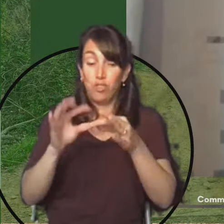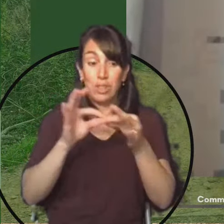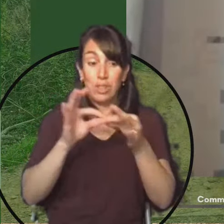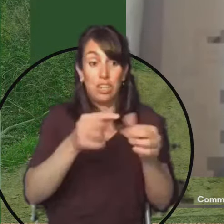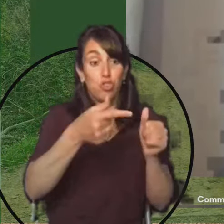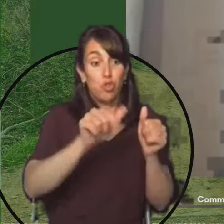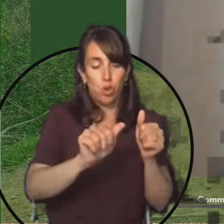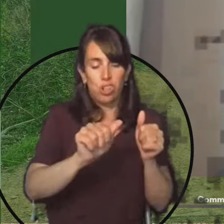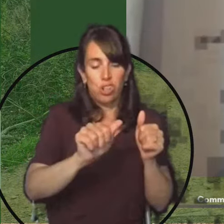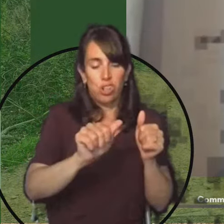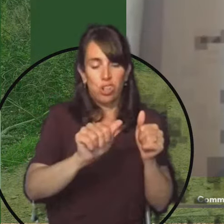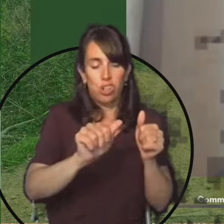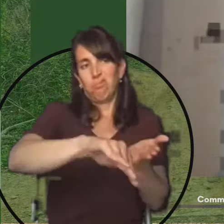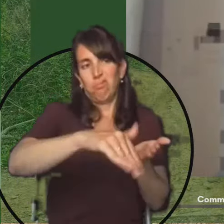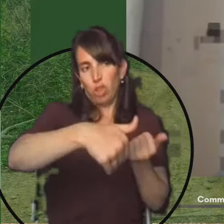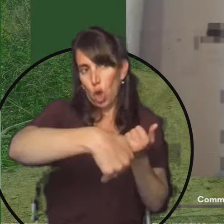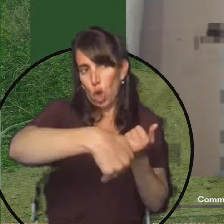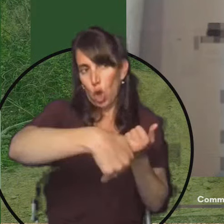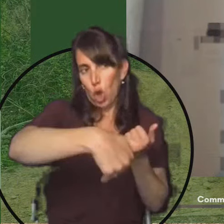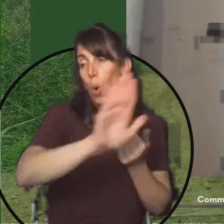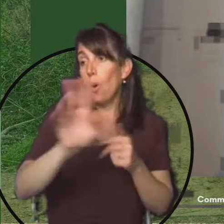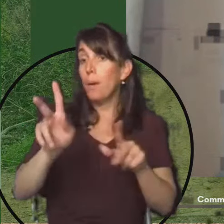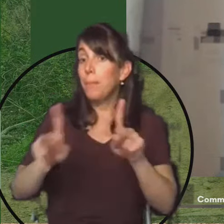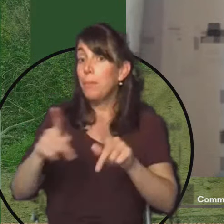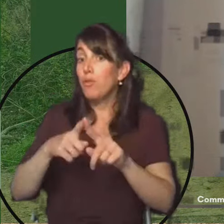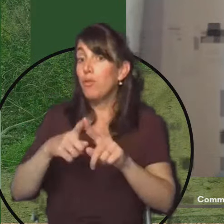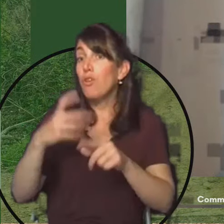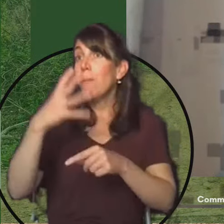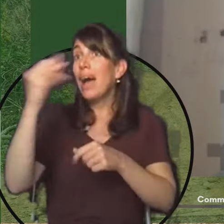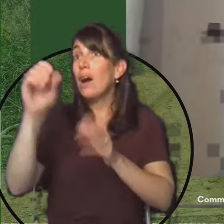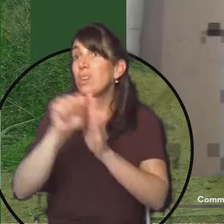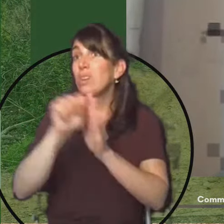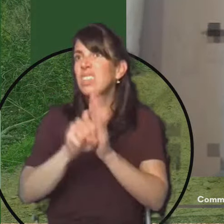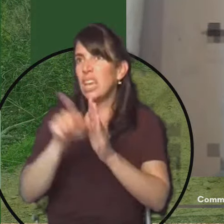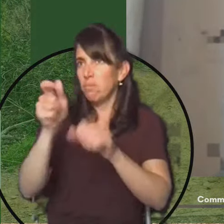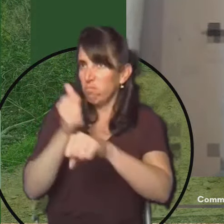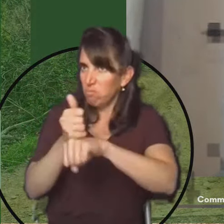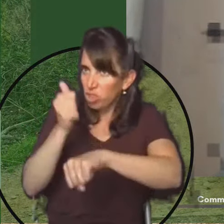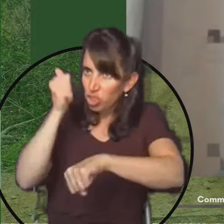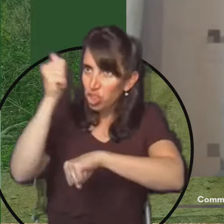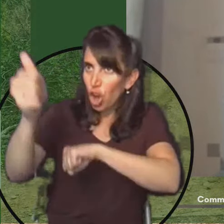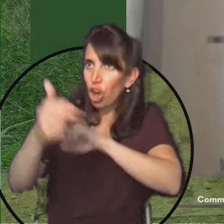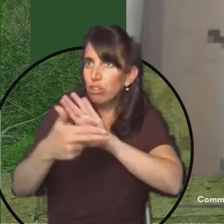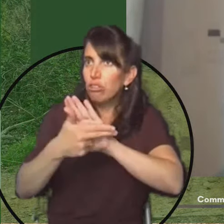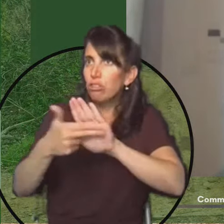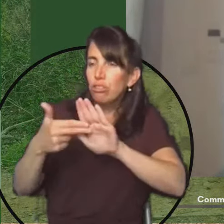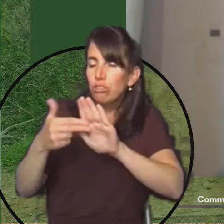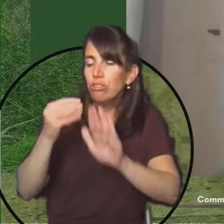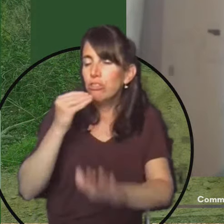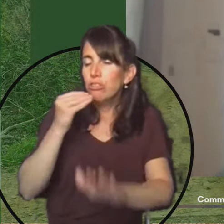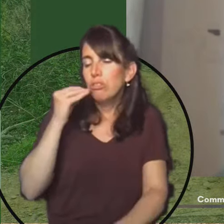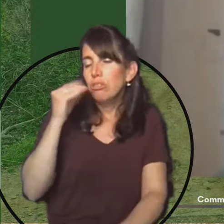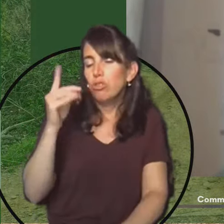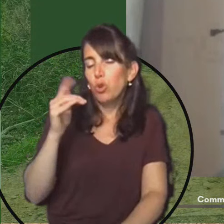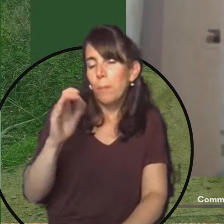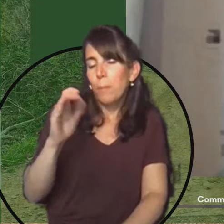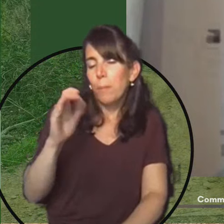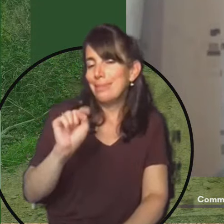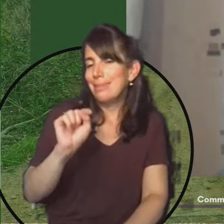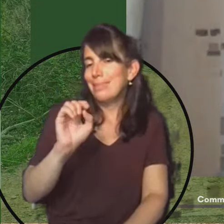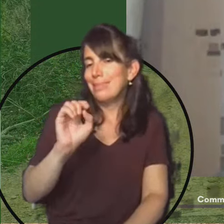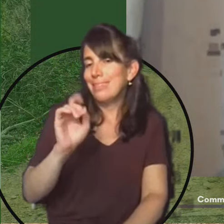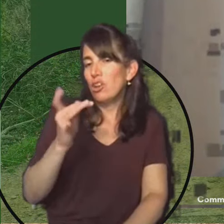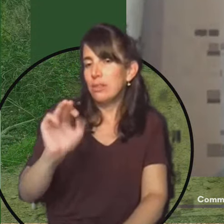out of the state, those folks would get charged with domestic terrorism. What's also important to note about the domestic terrorism charges is that the